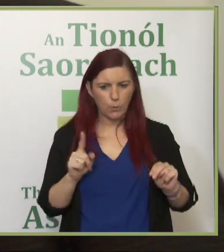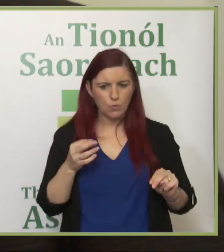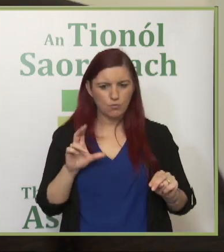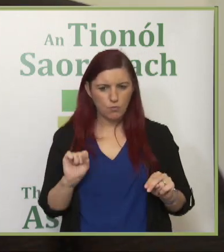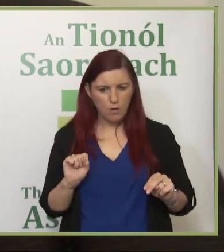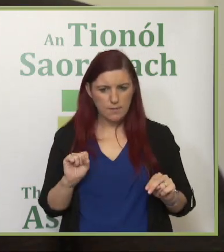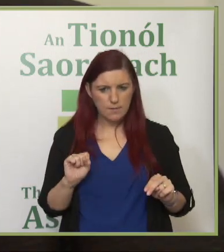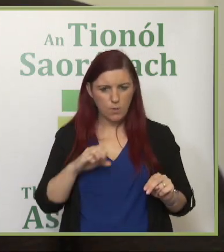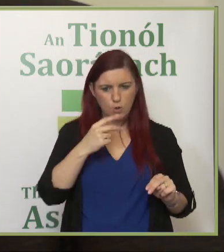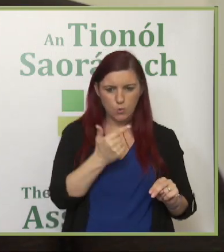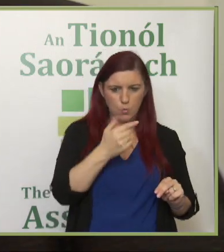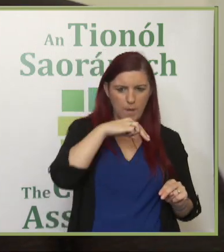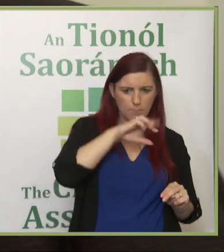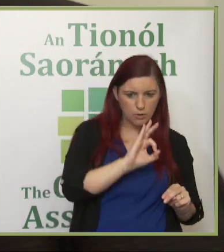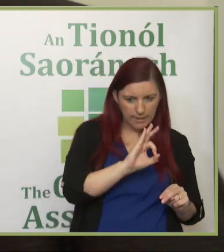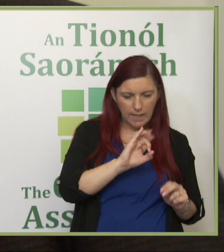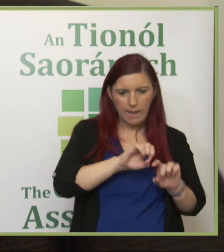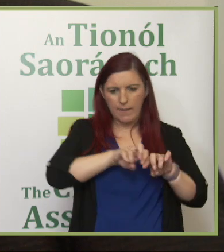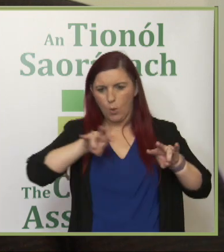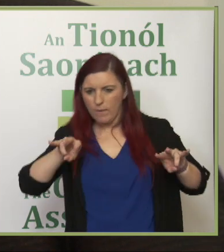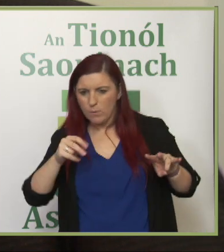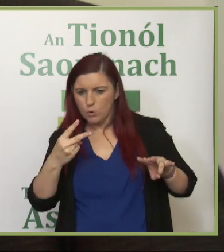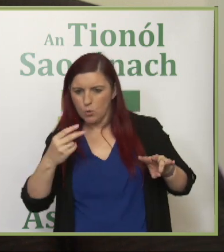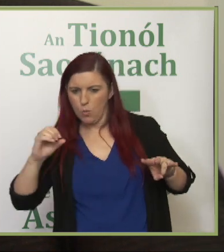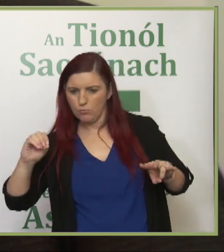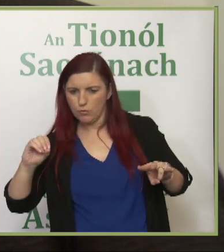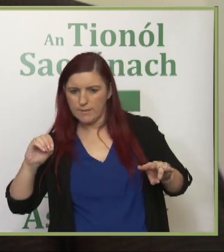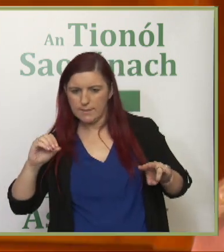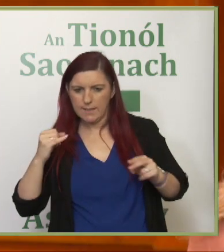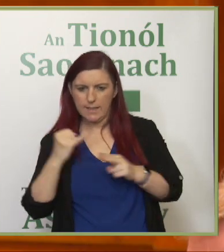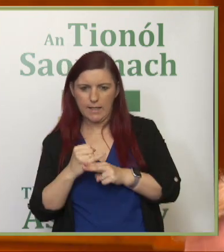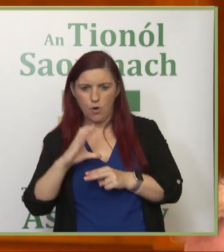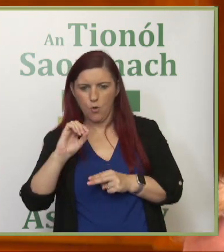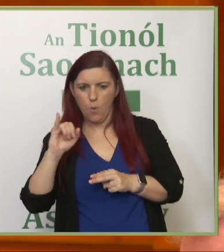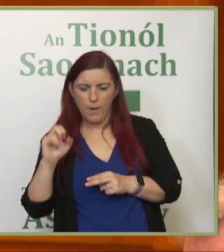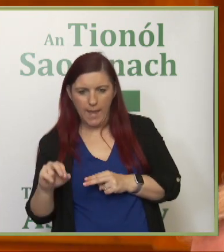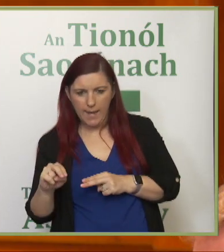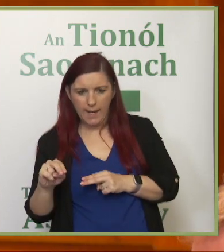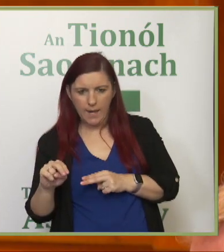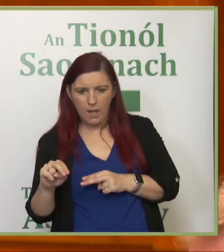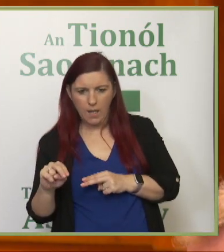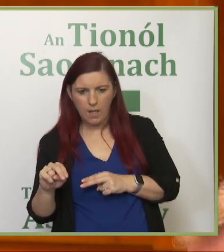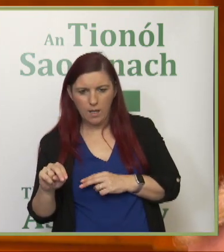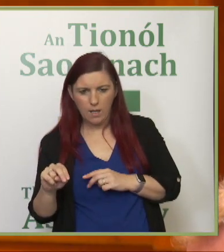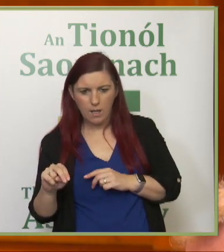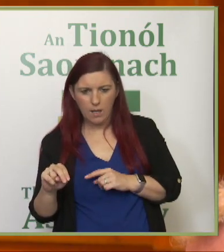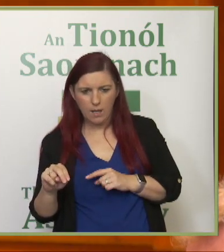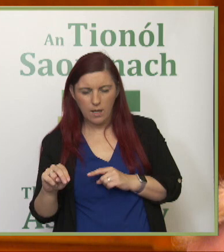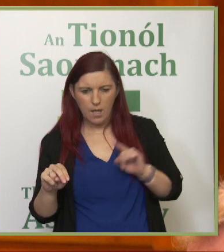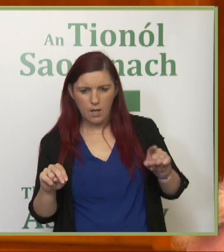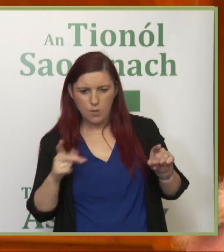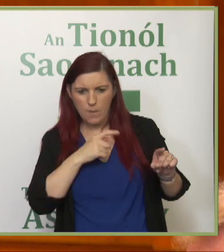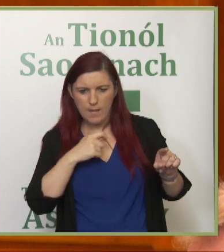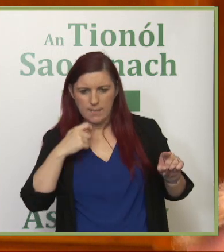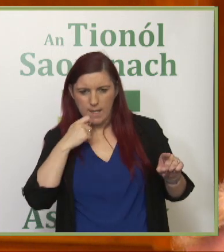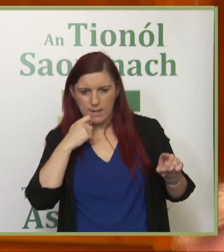2 mgs, and the equivalent was 200 in cocaine. And you alluded to it being it's possible